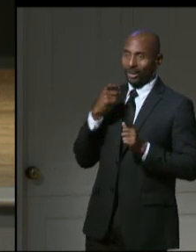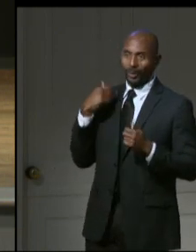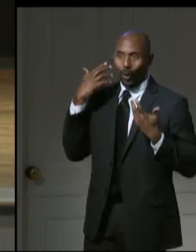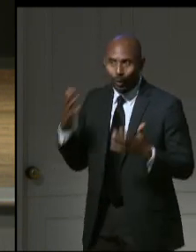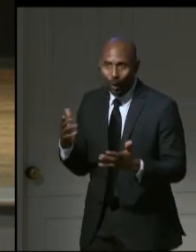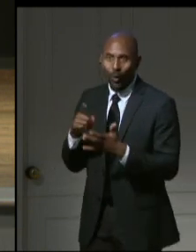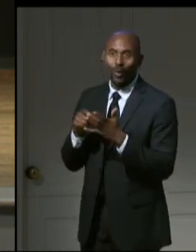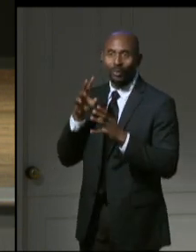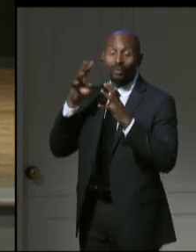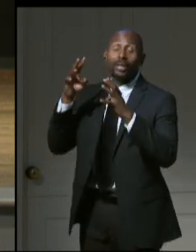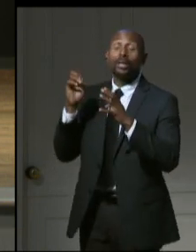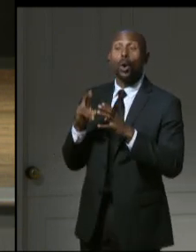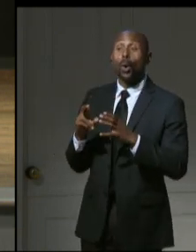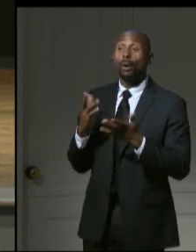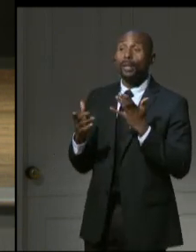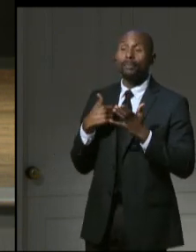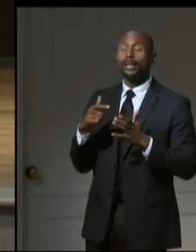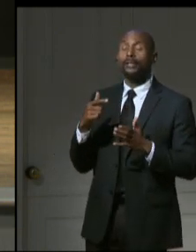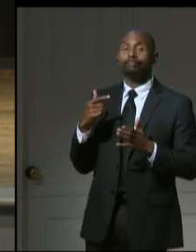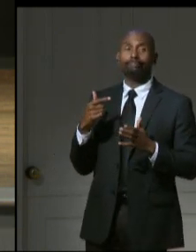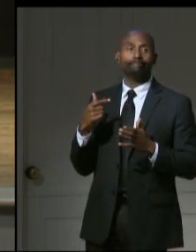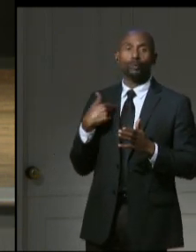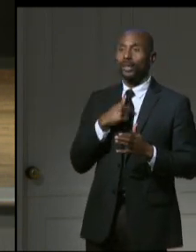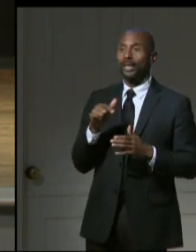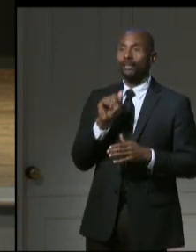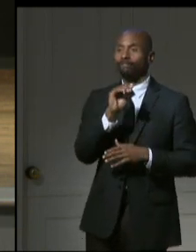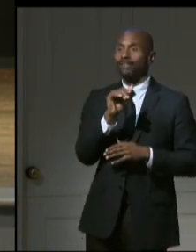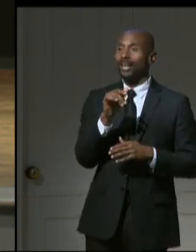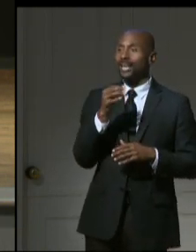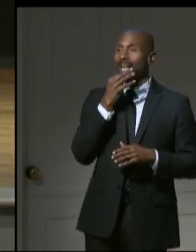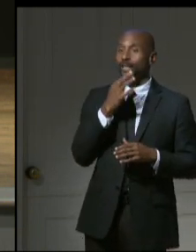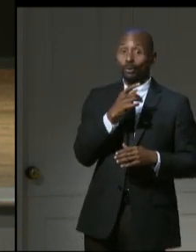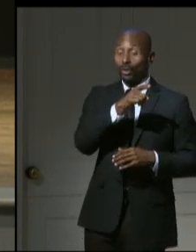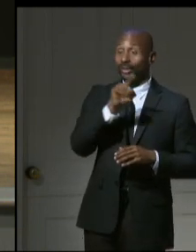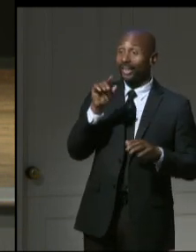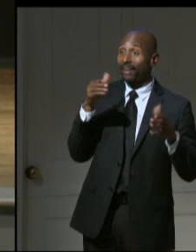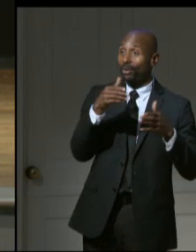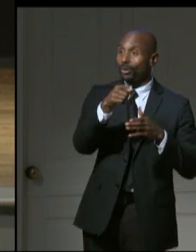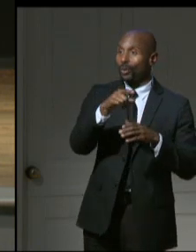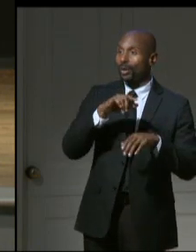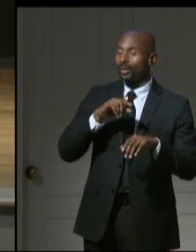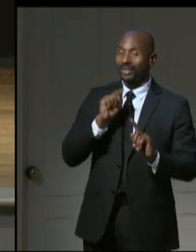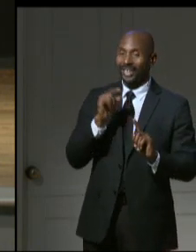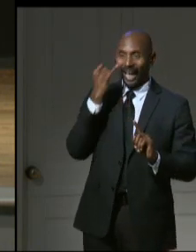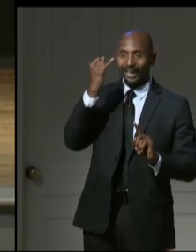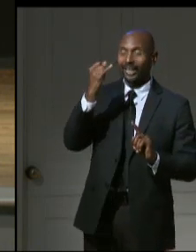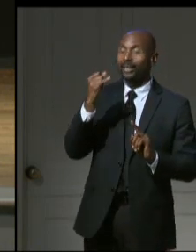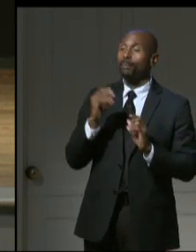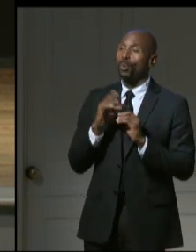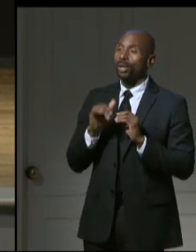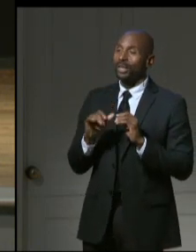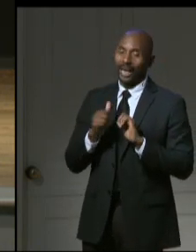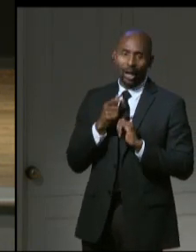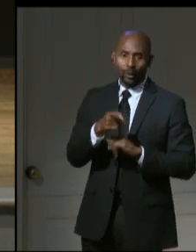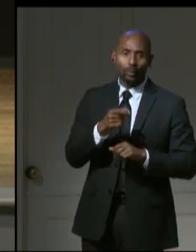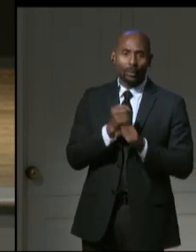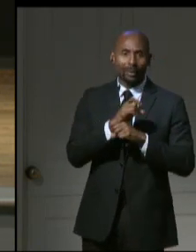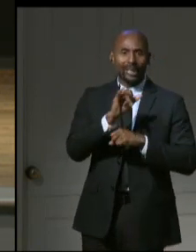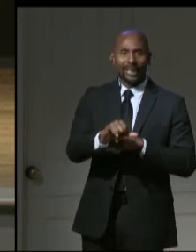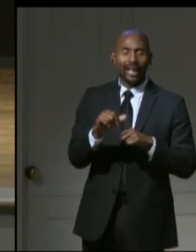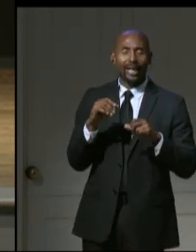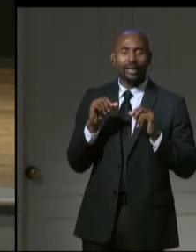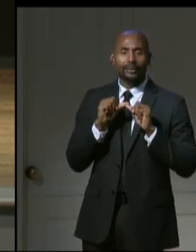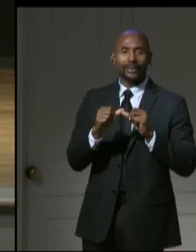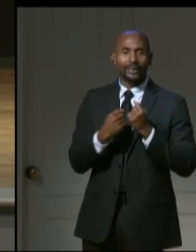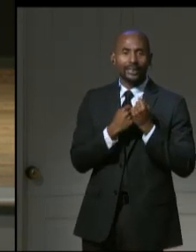can have experts really focus on the idea more than how you're going to make it sustainable, how are you going to get the data there, how are people going to